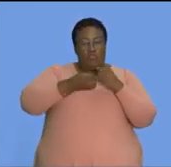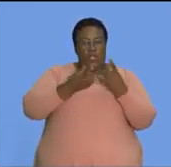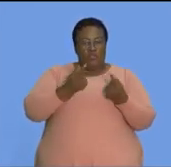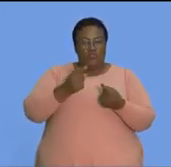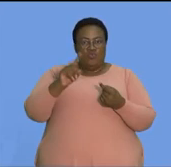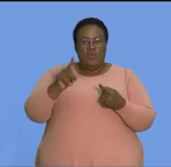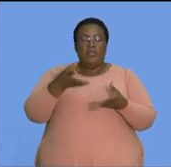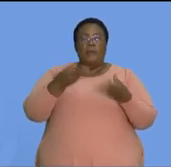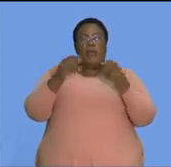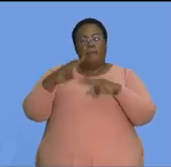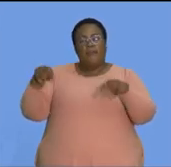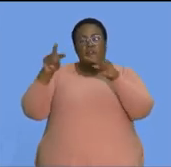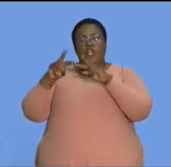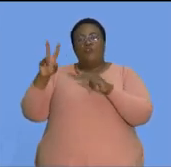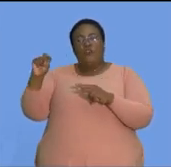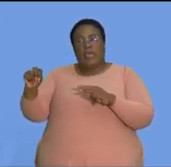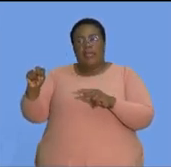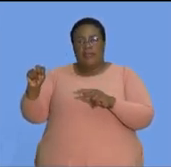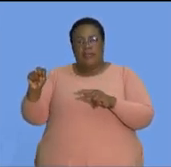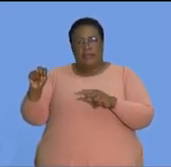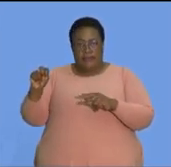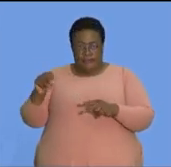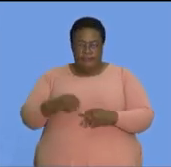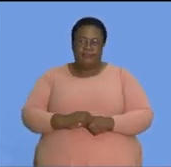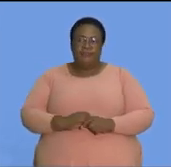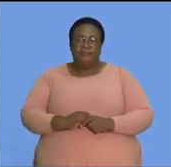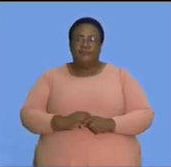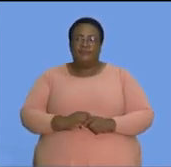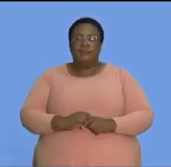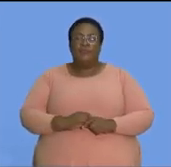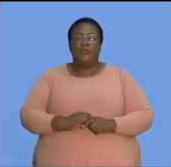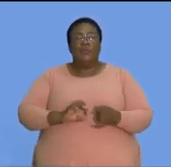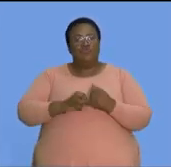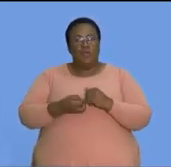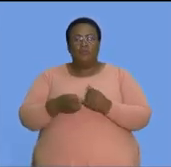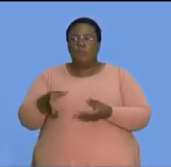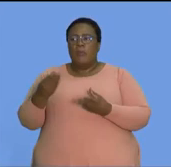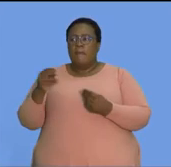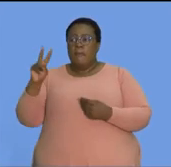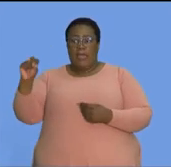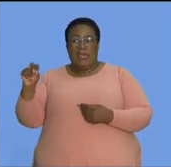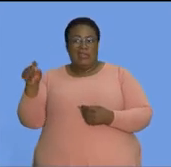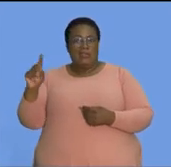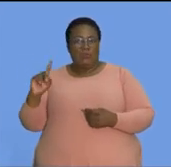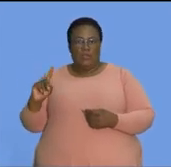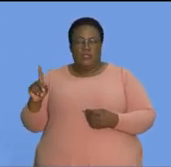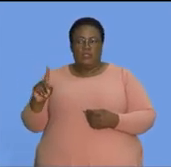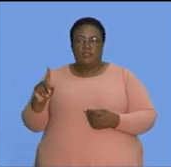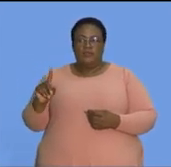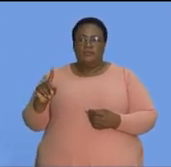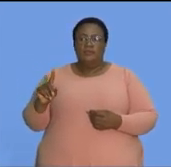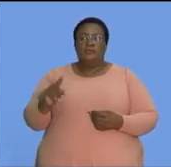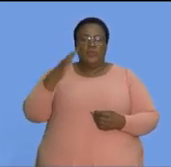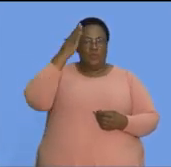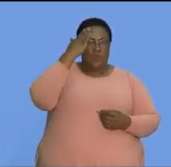value of n is. That is multiplied by. So we are trying to find what the value of n is. Our value